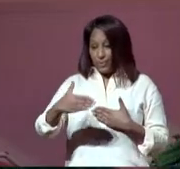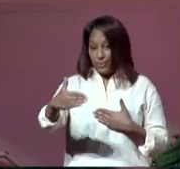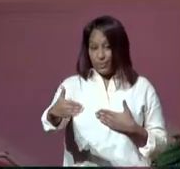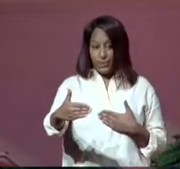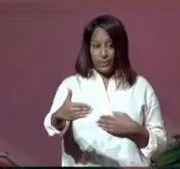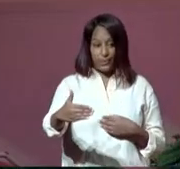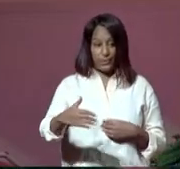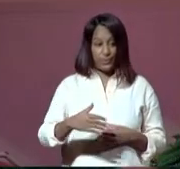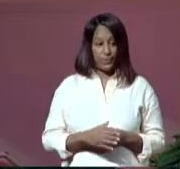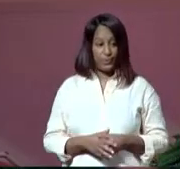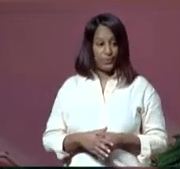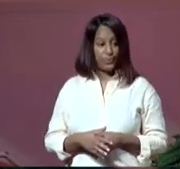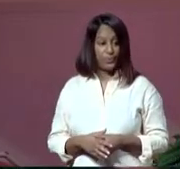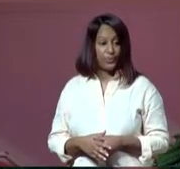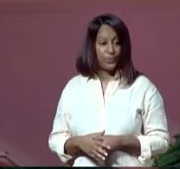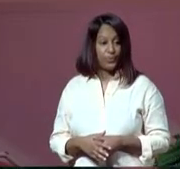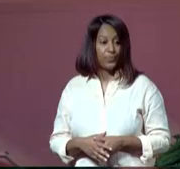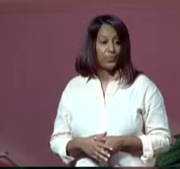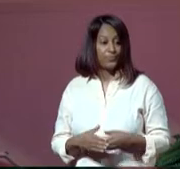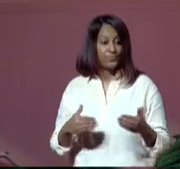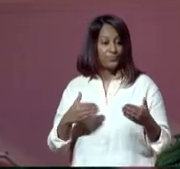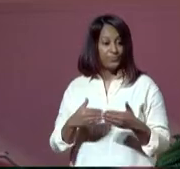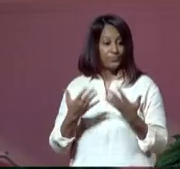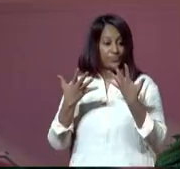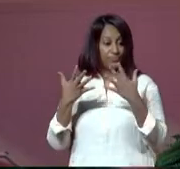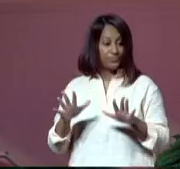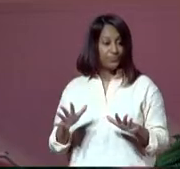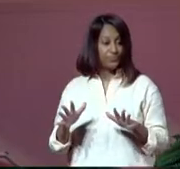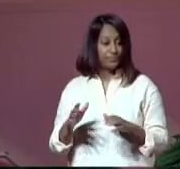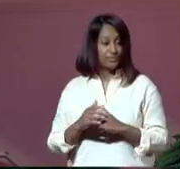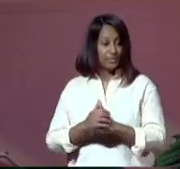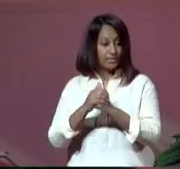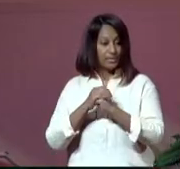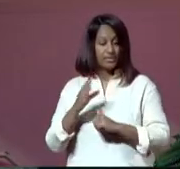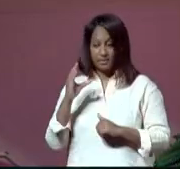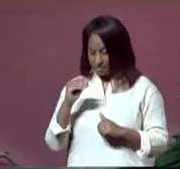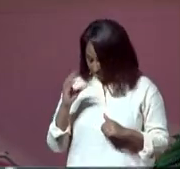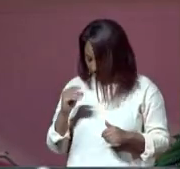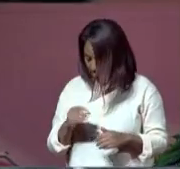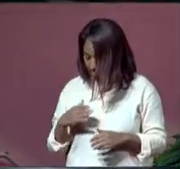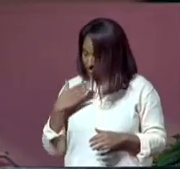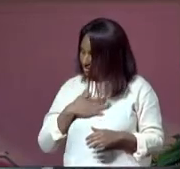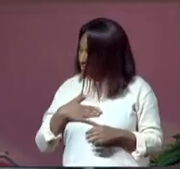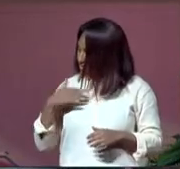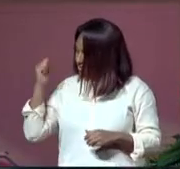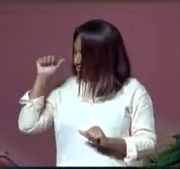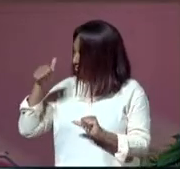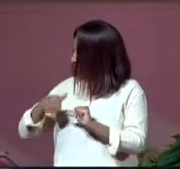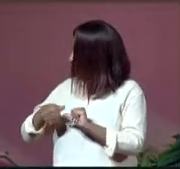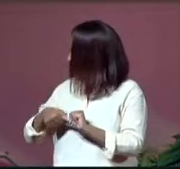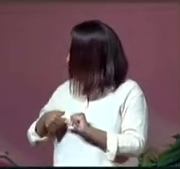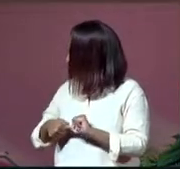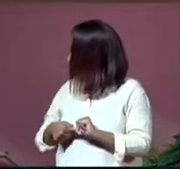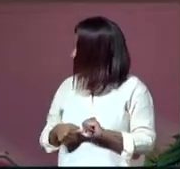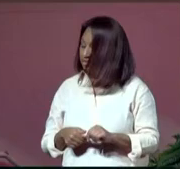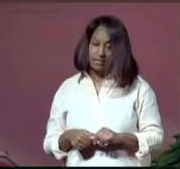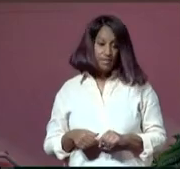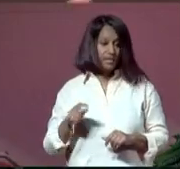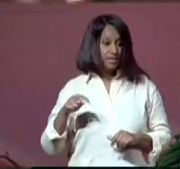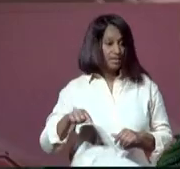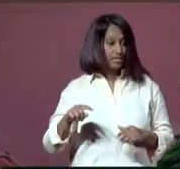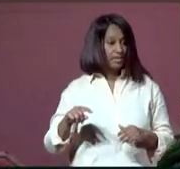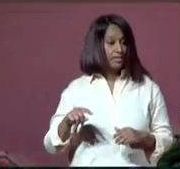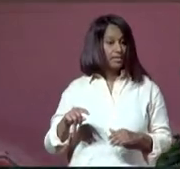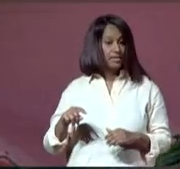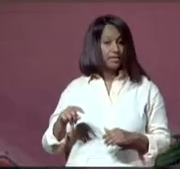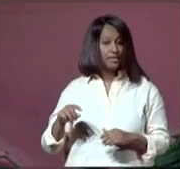the close of our worship experience. First of all, please don't forget, as Bishop has said, this is just the